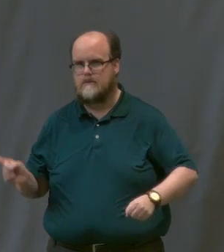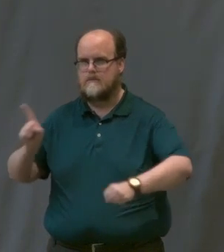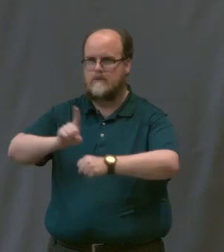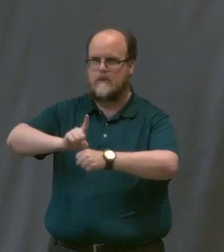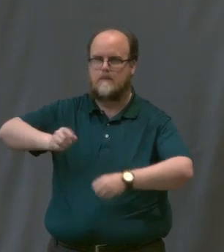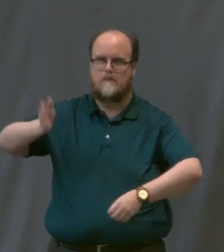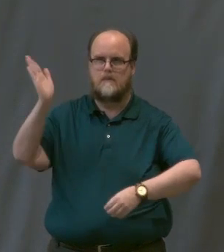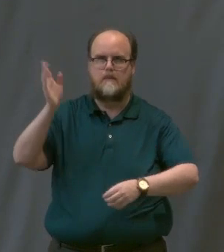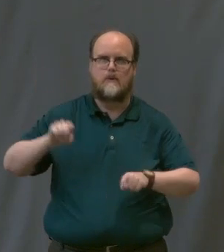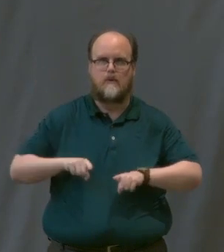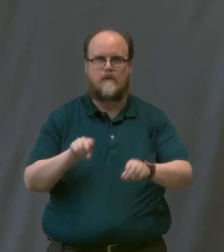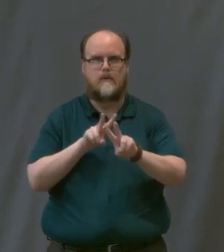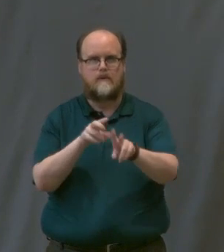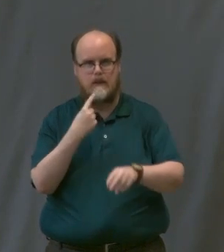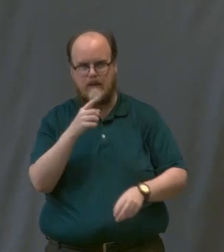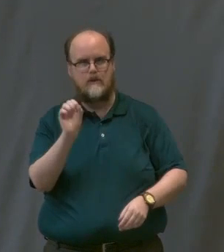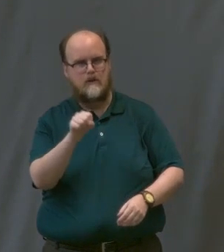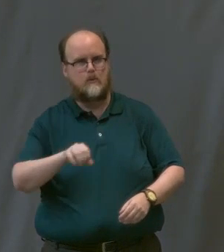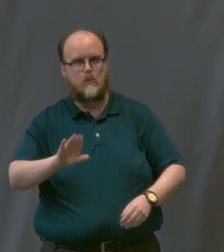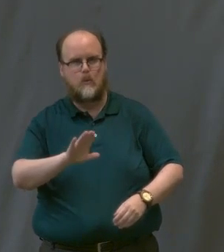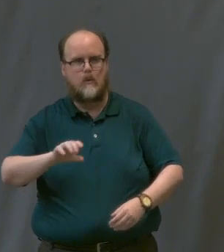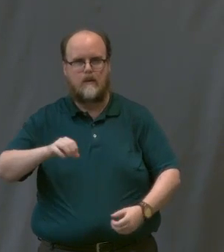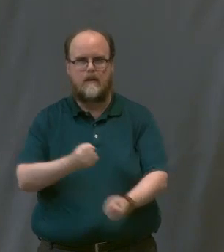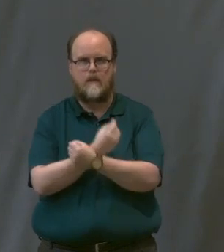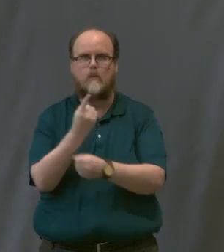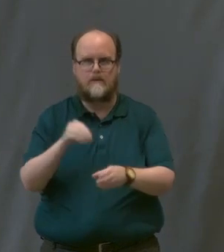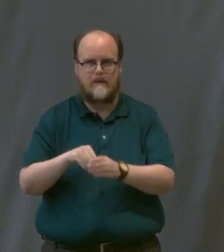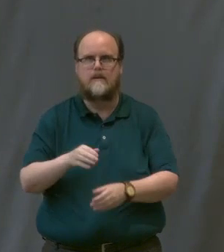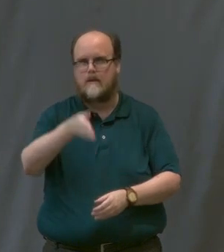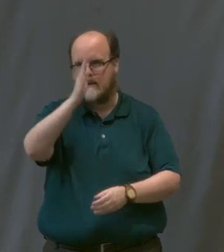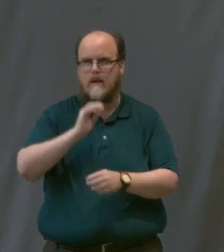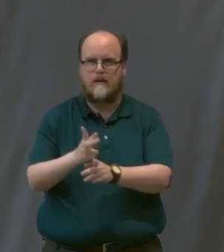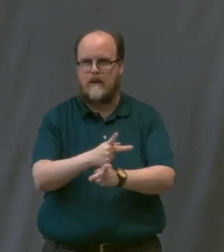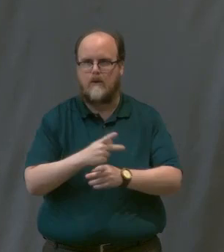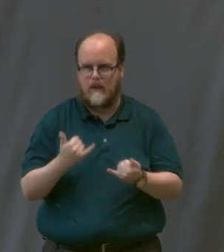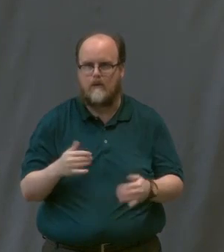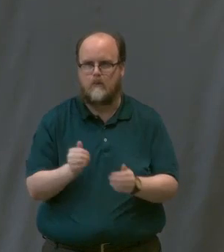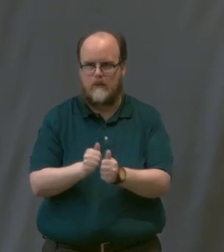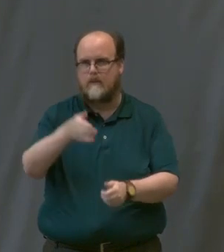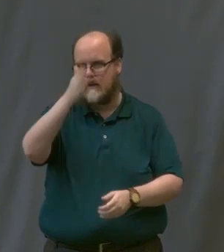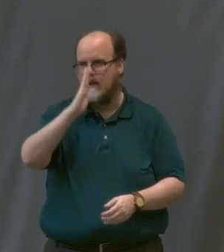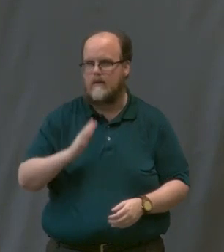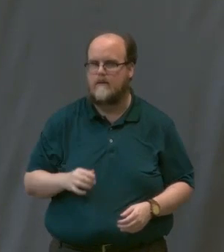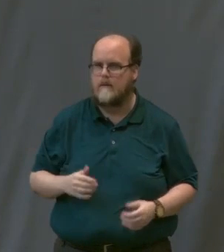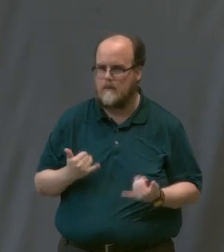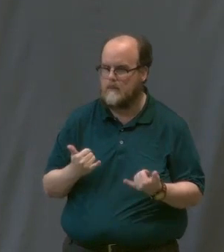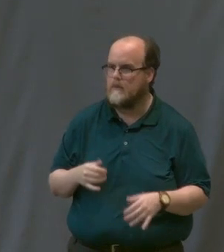the family during a funeral that, yes, your loved one is in God's care now. He's with God, or they are with